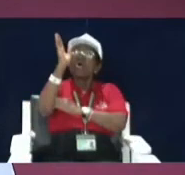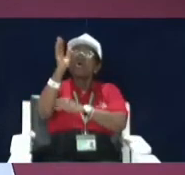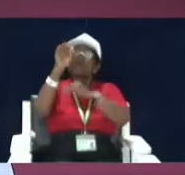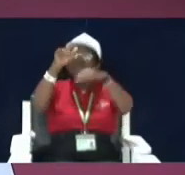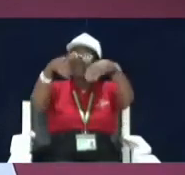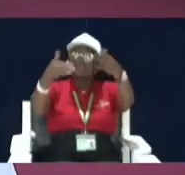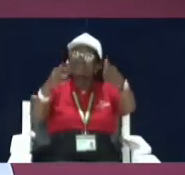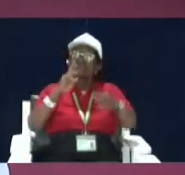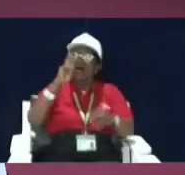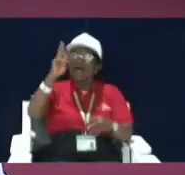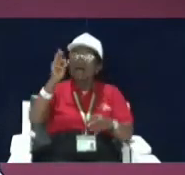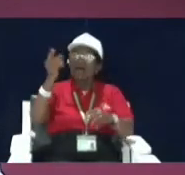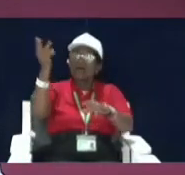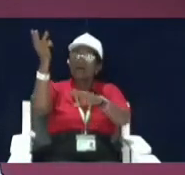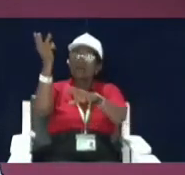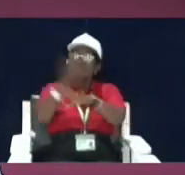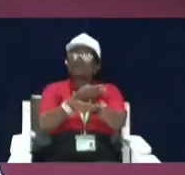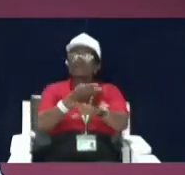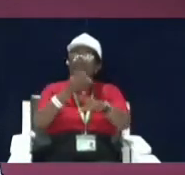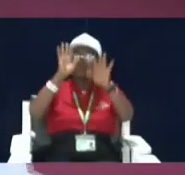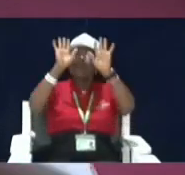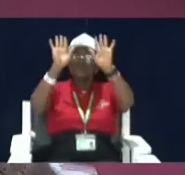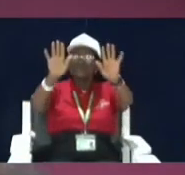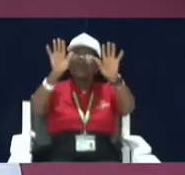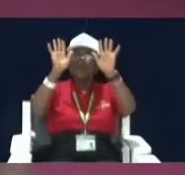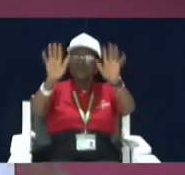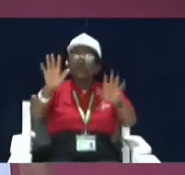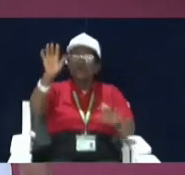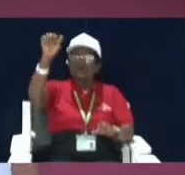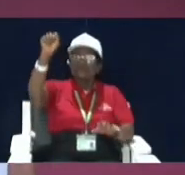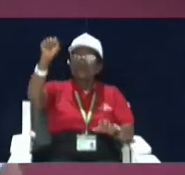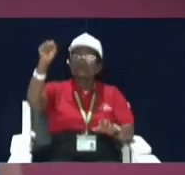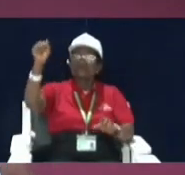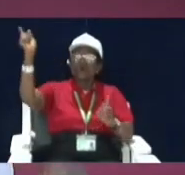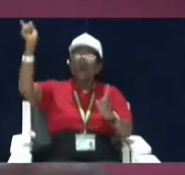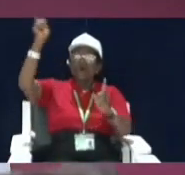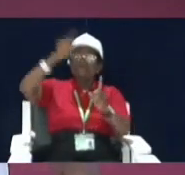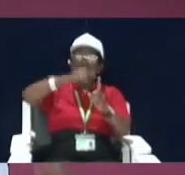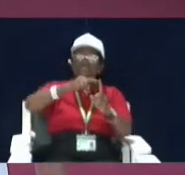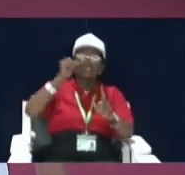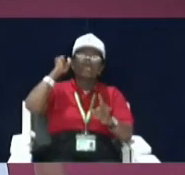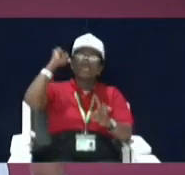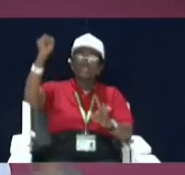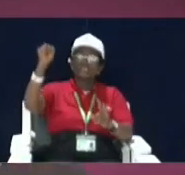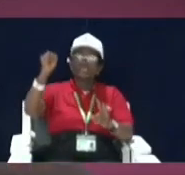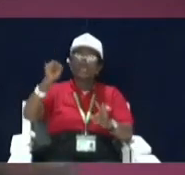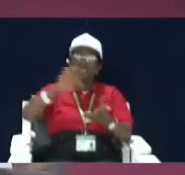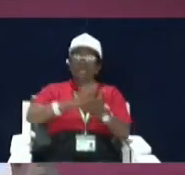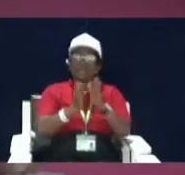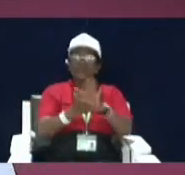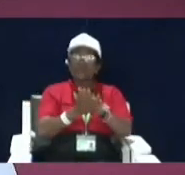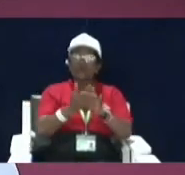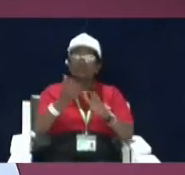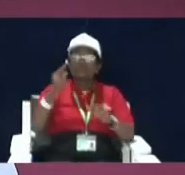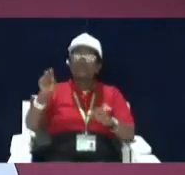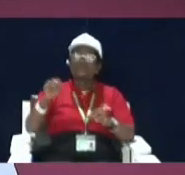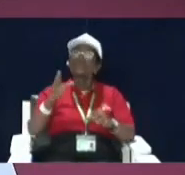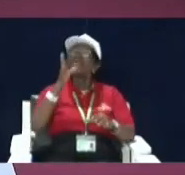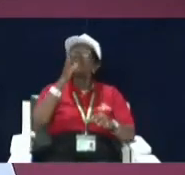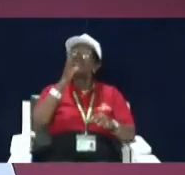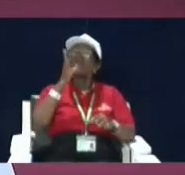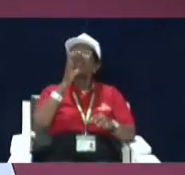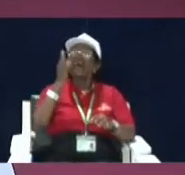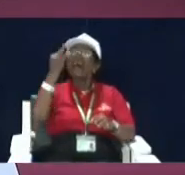multiple wonders until she became the mother of nations.